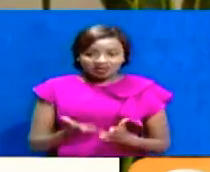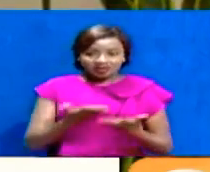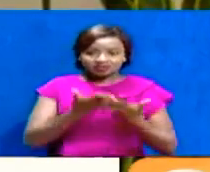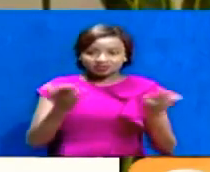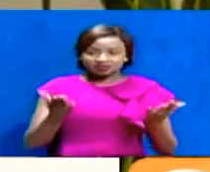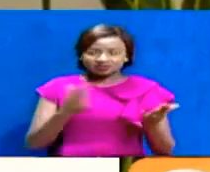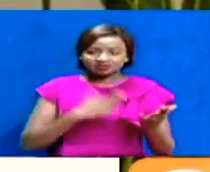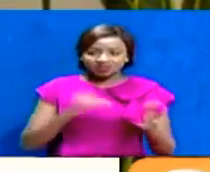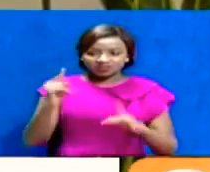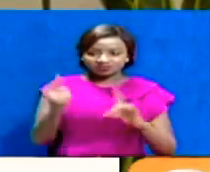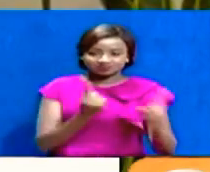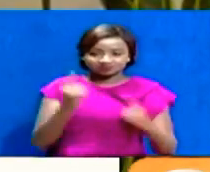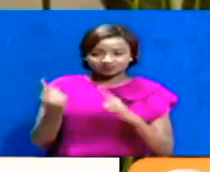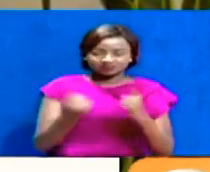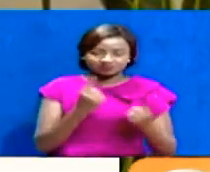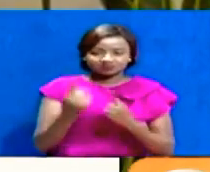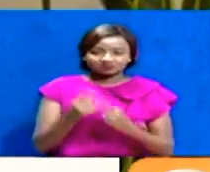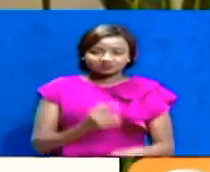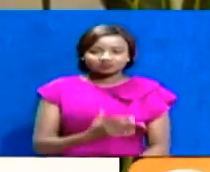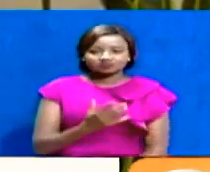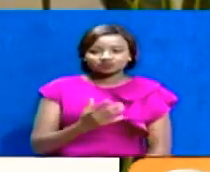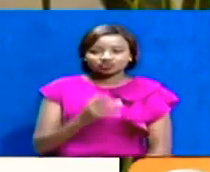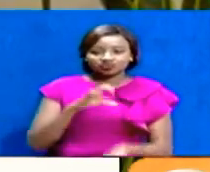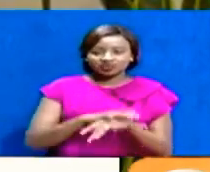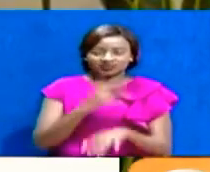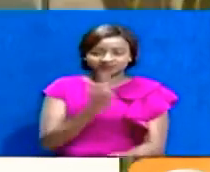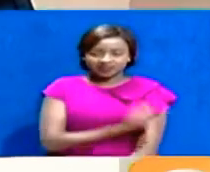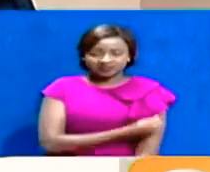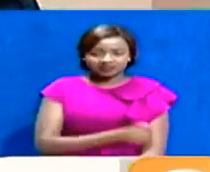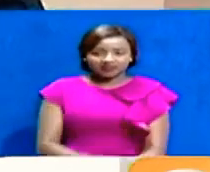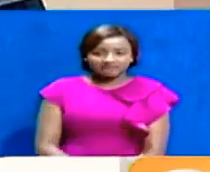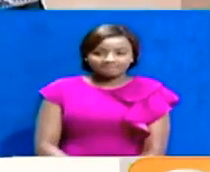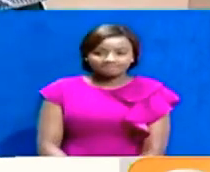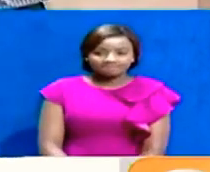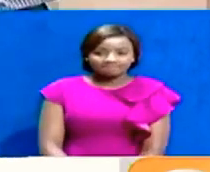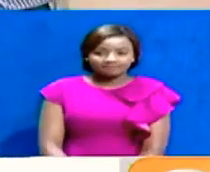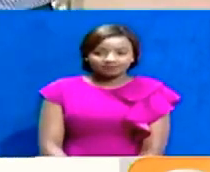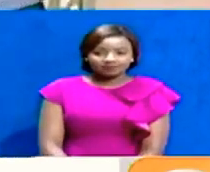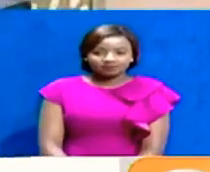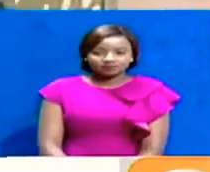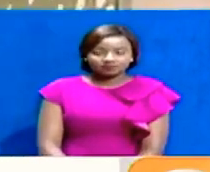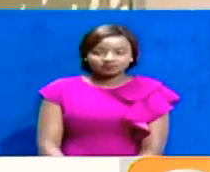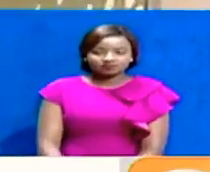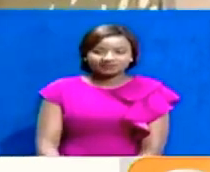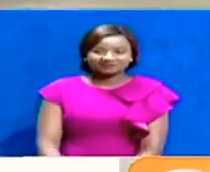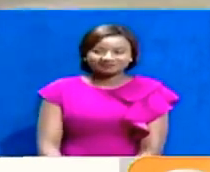present themselves to the vaccination posts for the service. All right. Let's hope Flat Screen is happy with that answer.